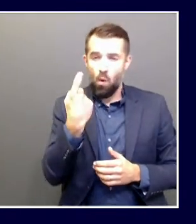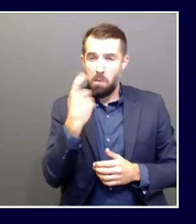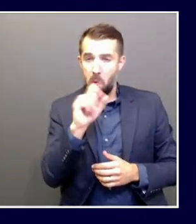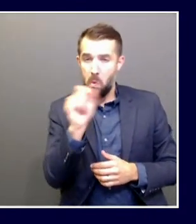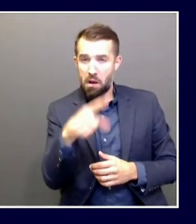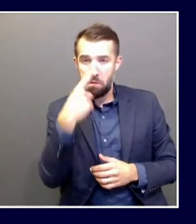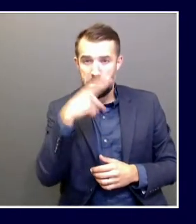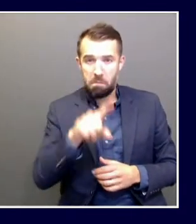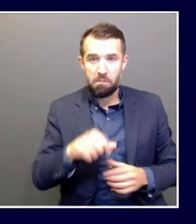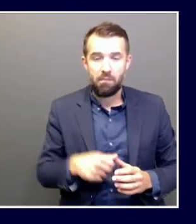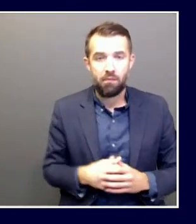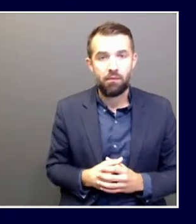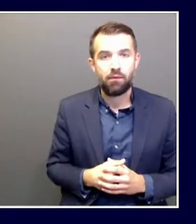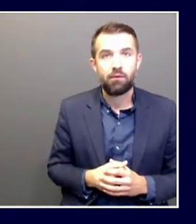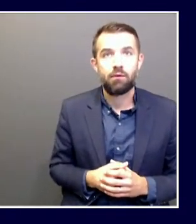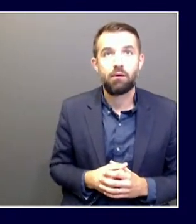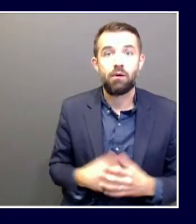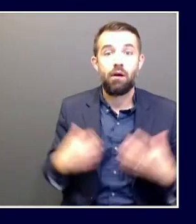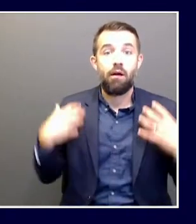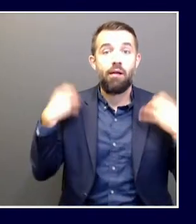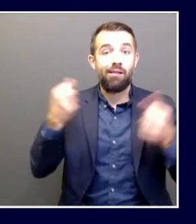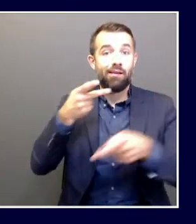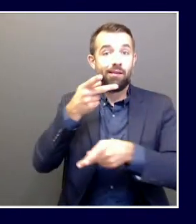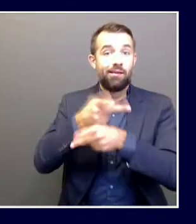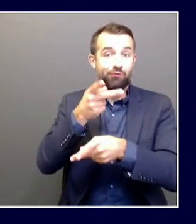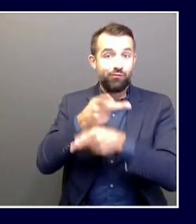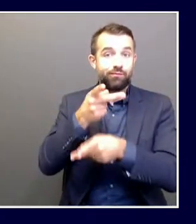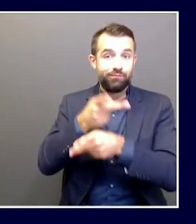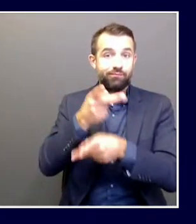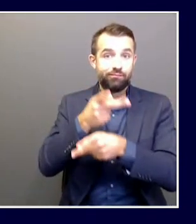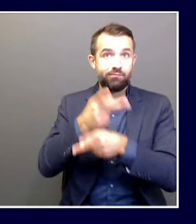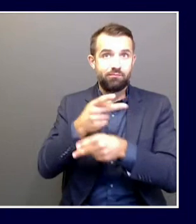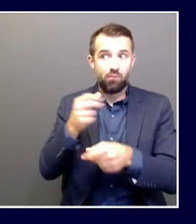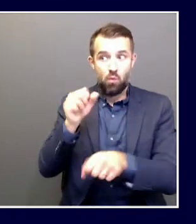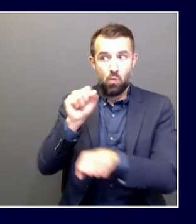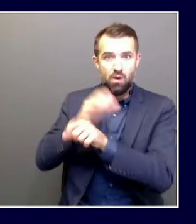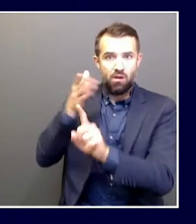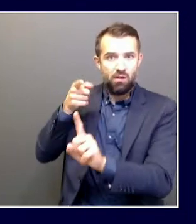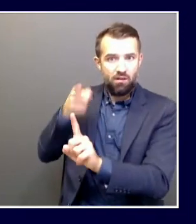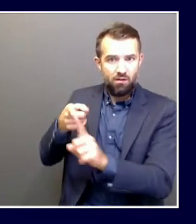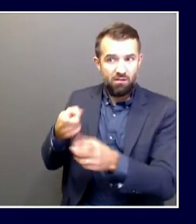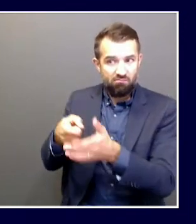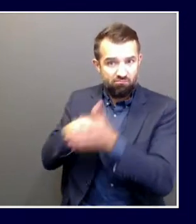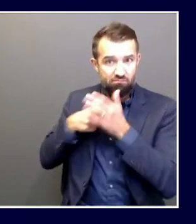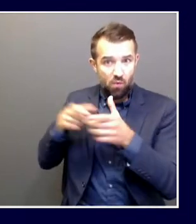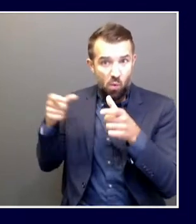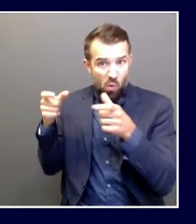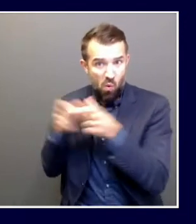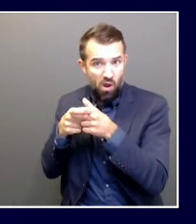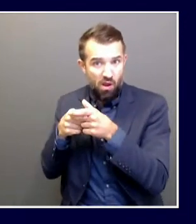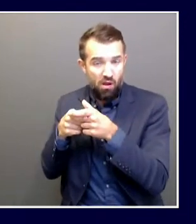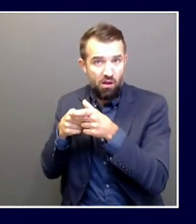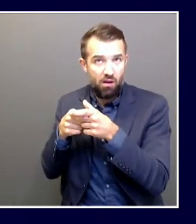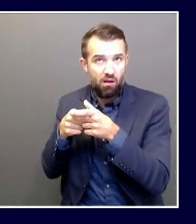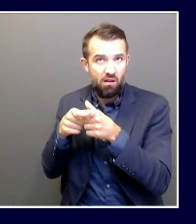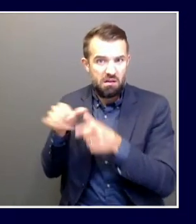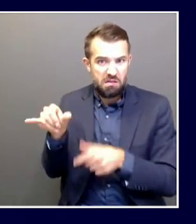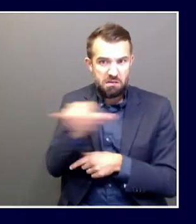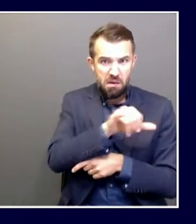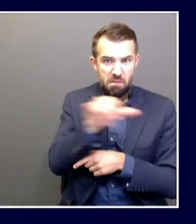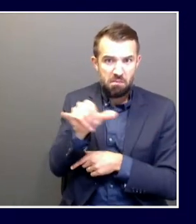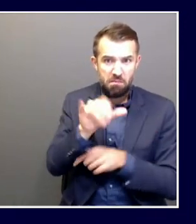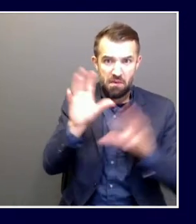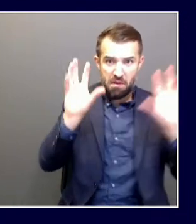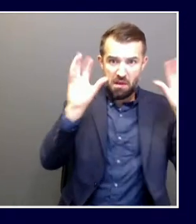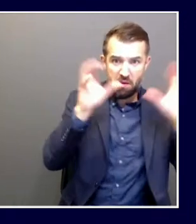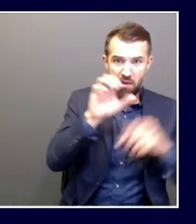healthcare workers who have to be quarantined, does that apply to EMS workers? I mean, do you know, I guess, what or how much that applies to EMS